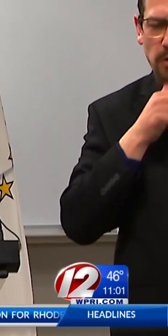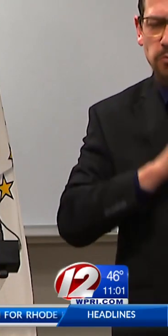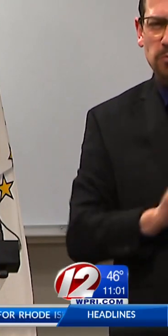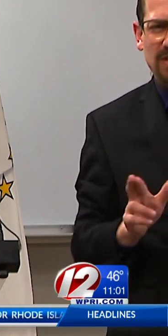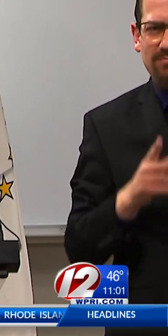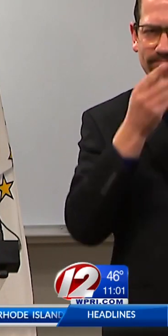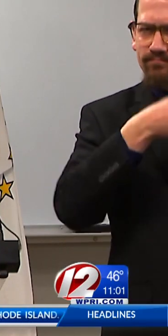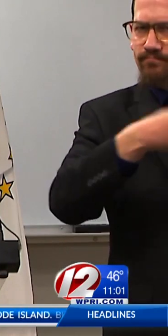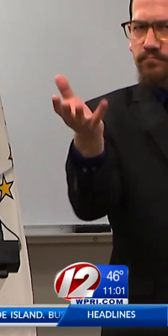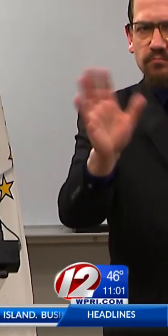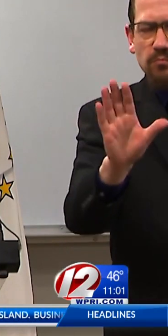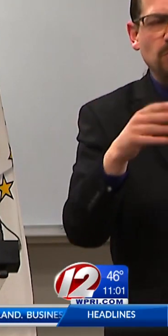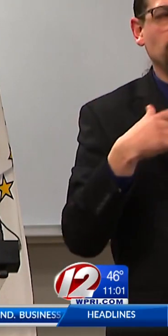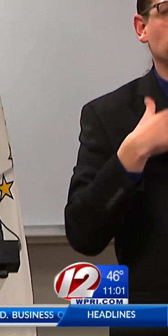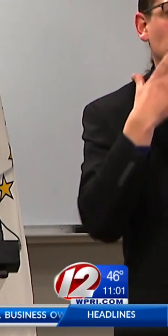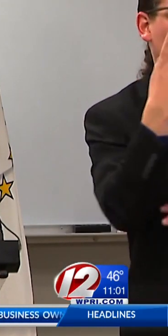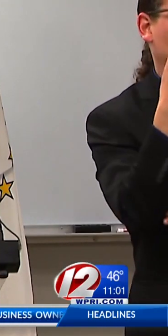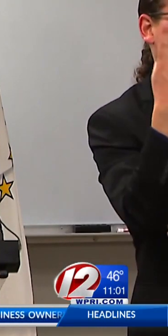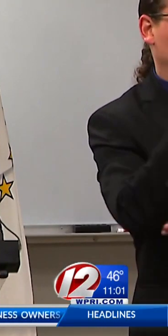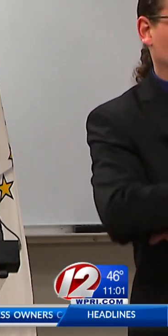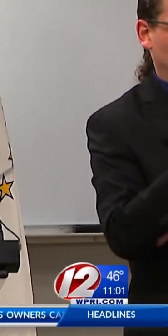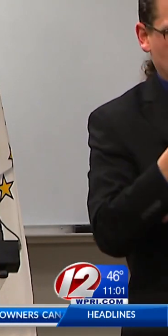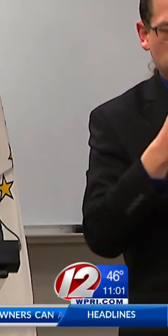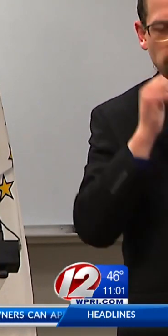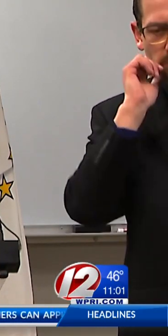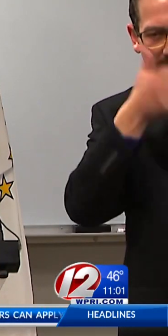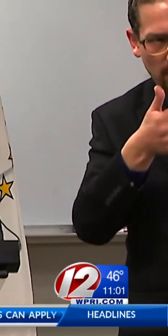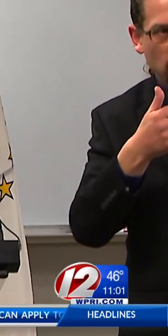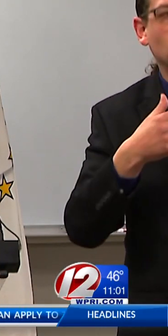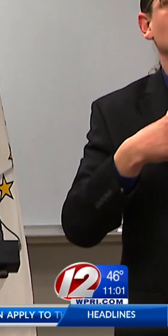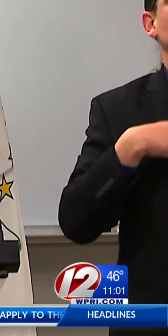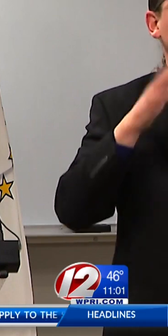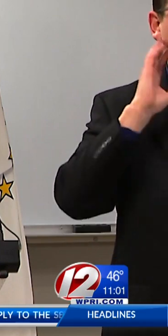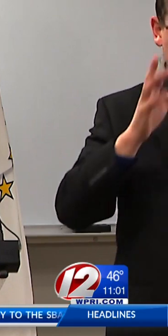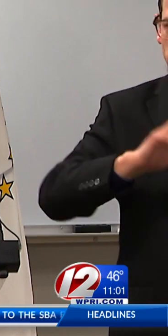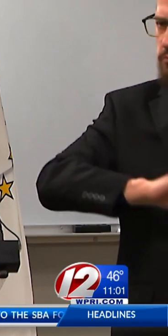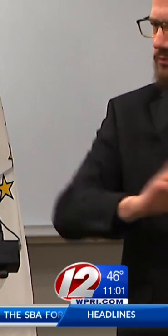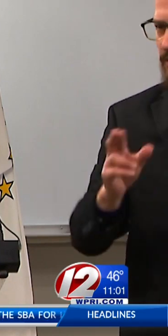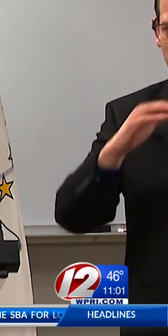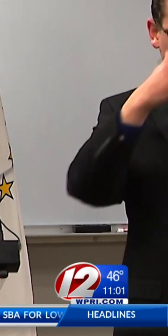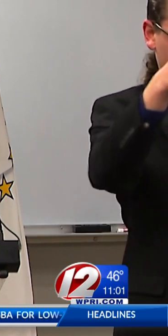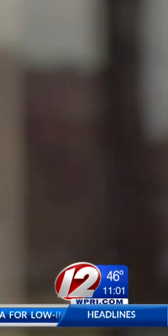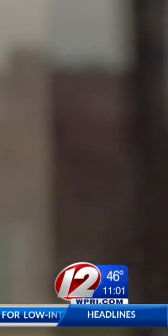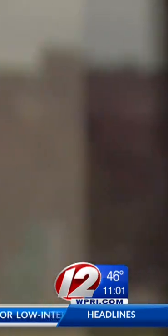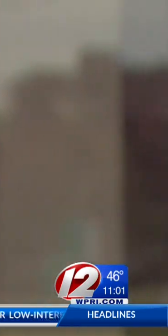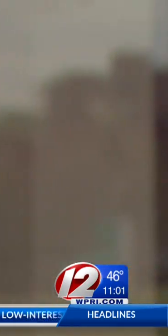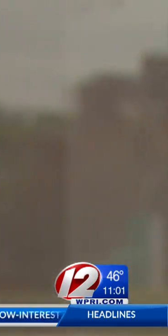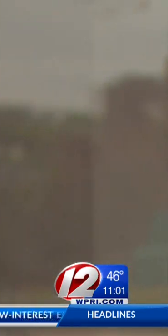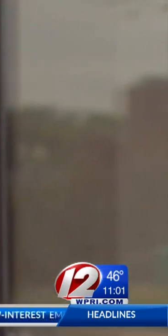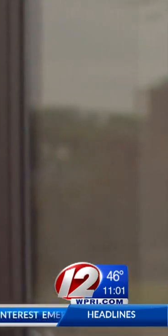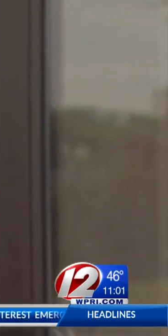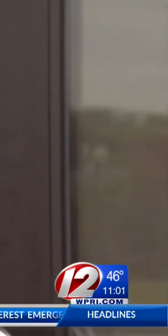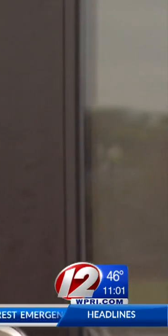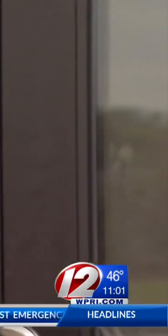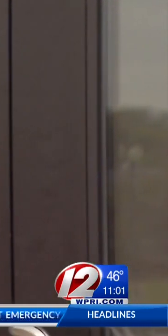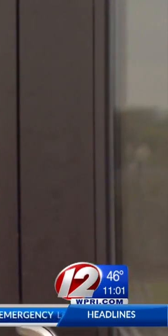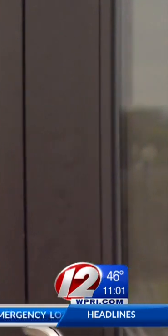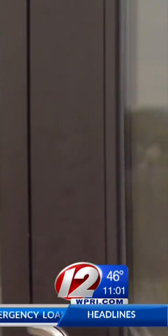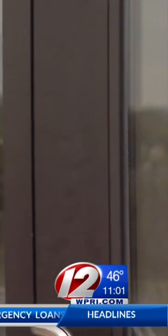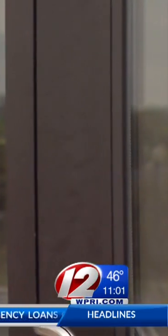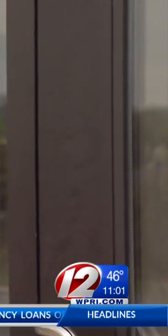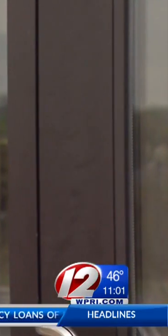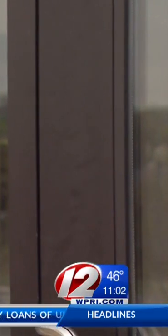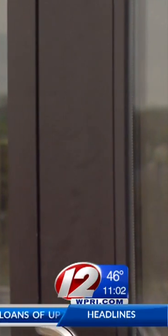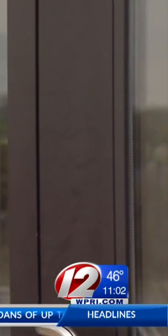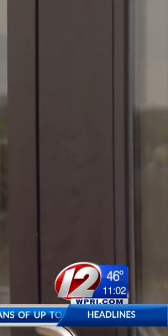provide guidance to the entire state as it relates to K through 12 public education. On Tuesday, state health officials announcing two